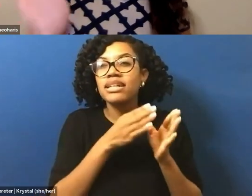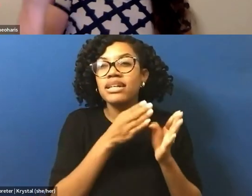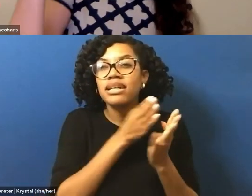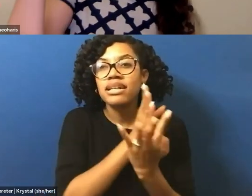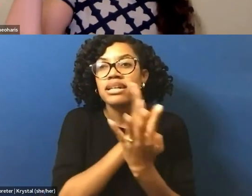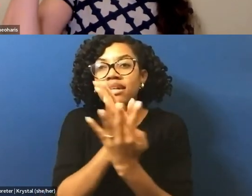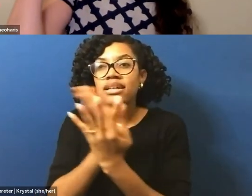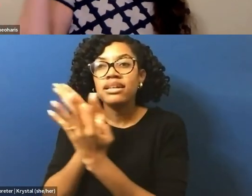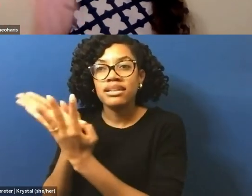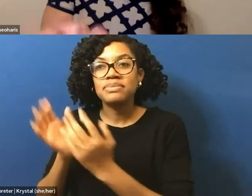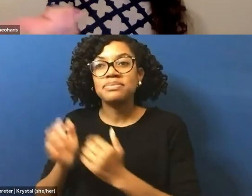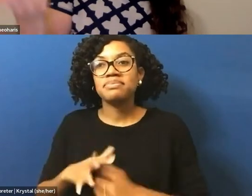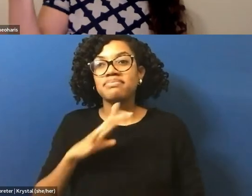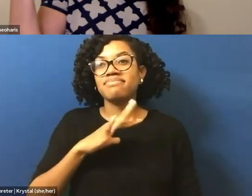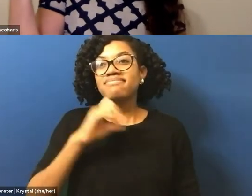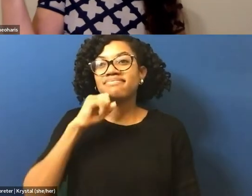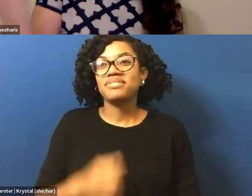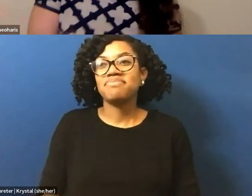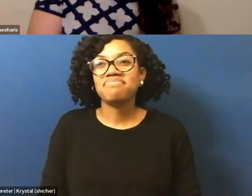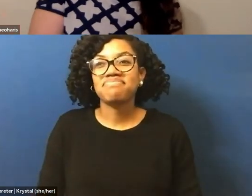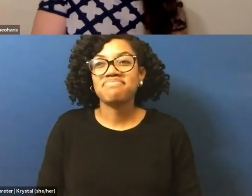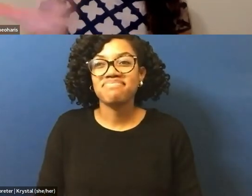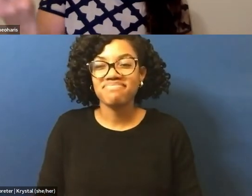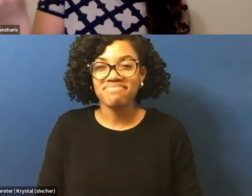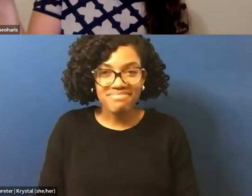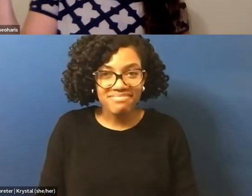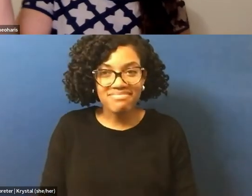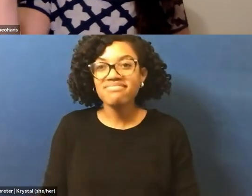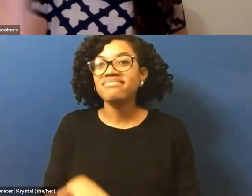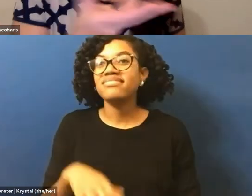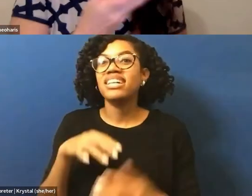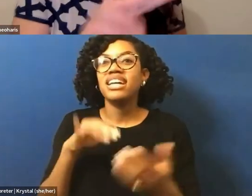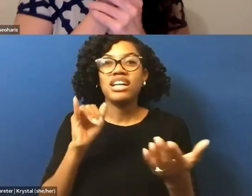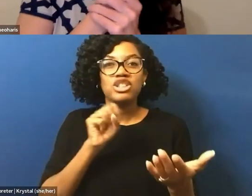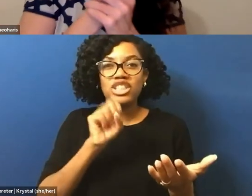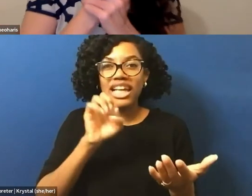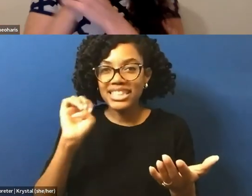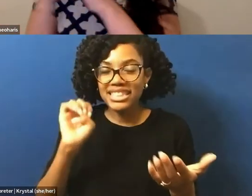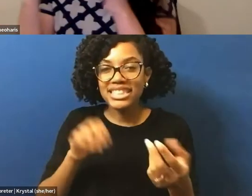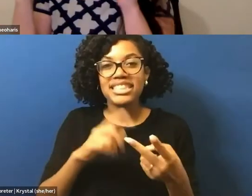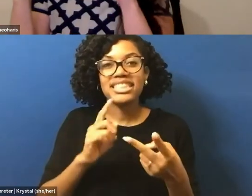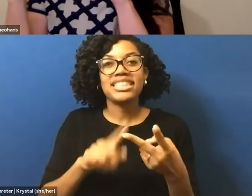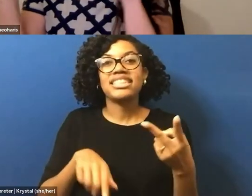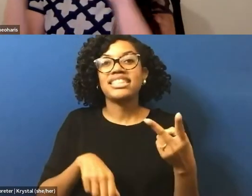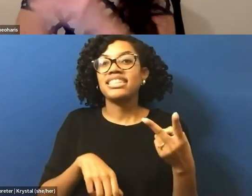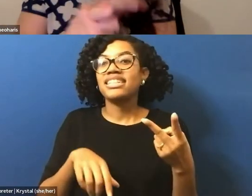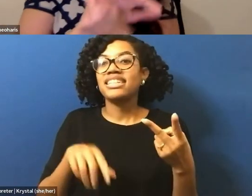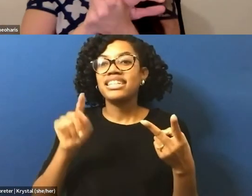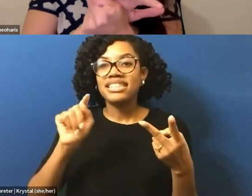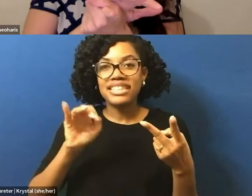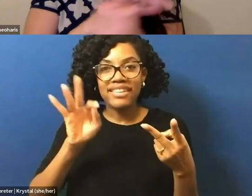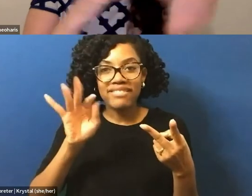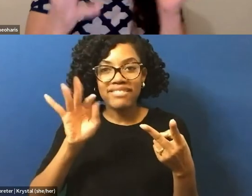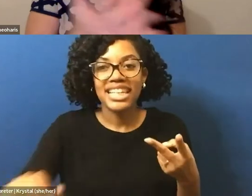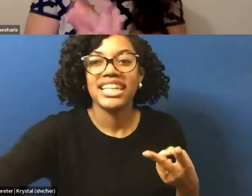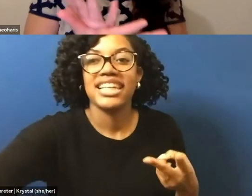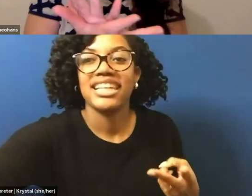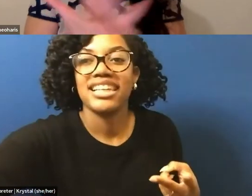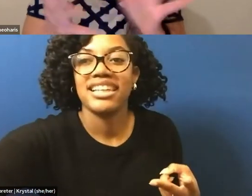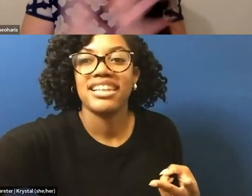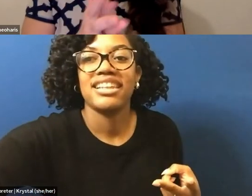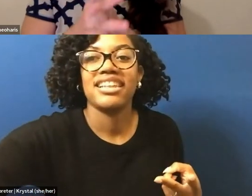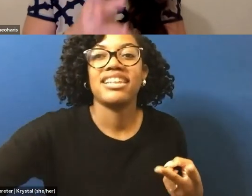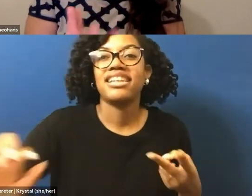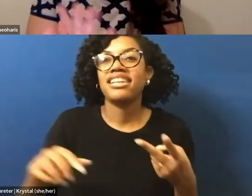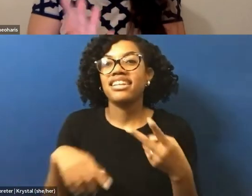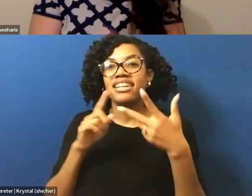Cierra Kaler-Jones, Jesse Hagopian, Tiffany Patterson, Jessica Rucker, Ursula Wolf Rocha, and Say